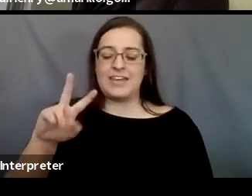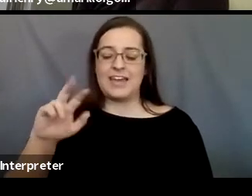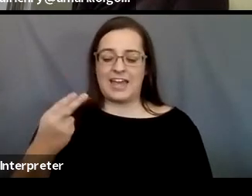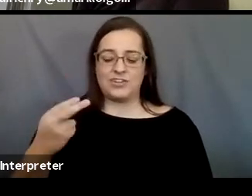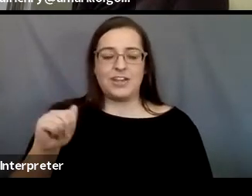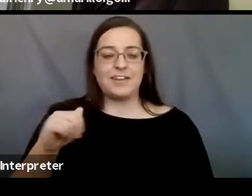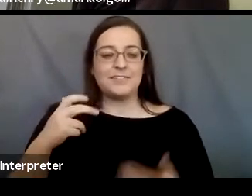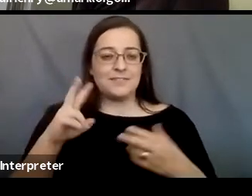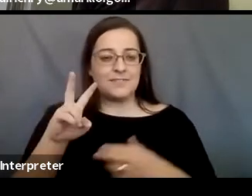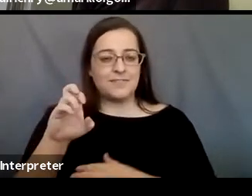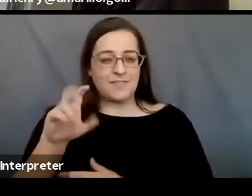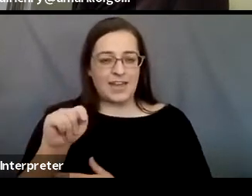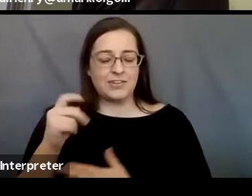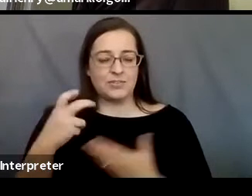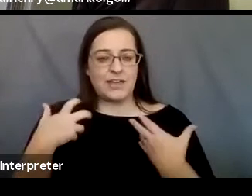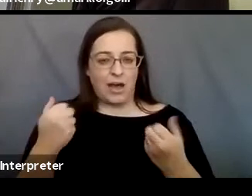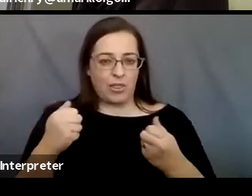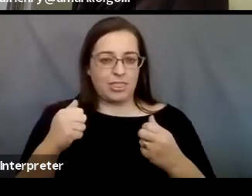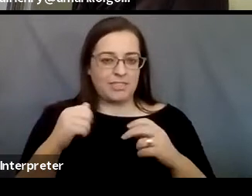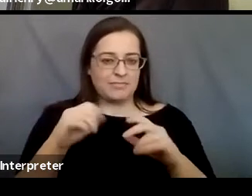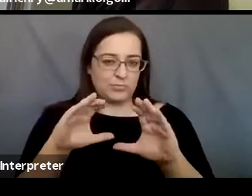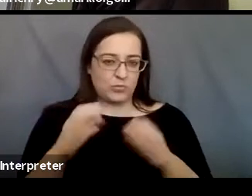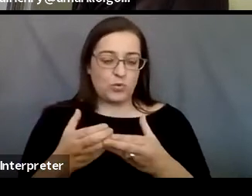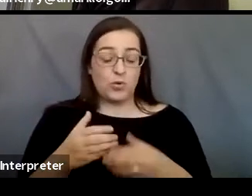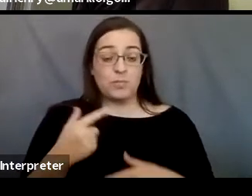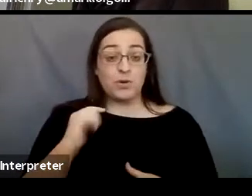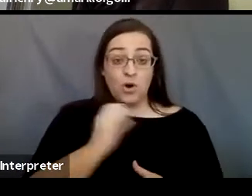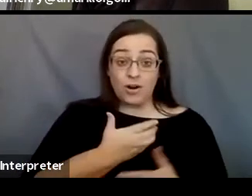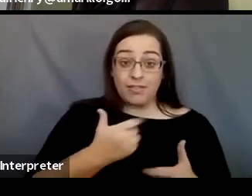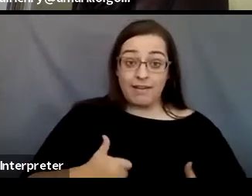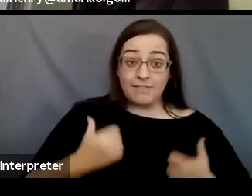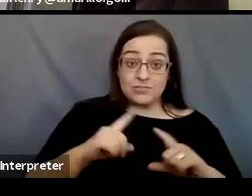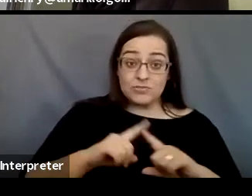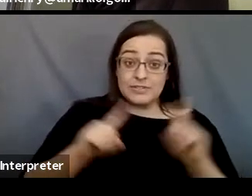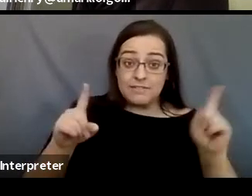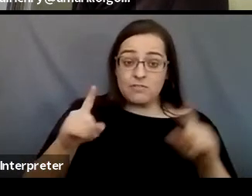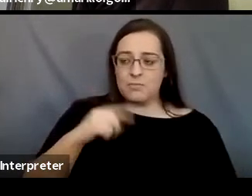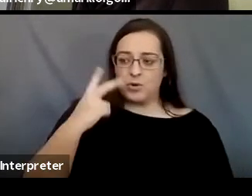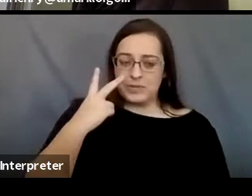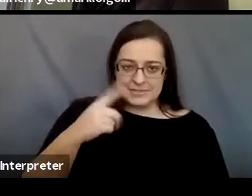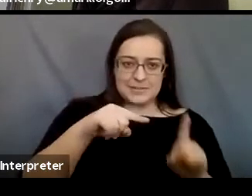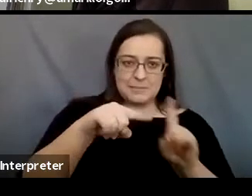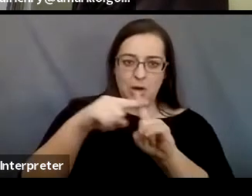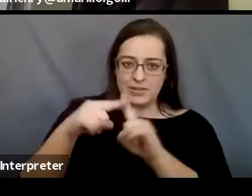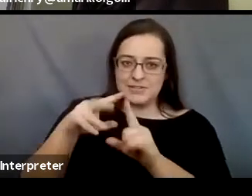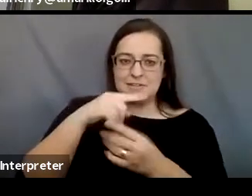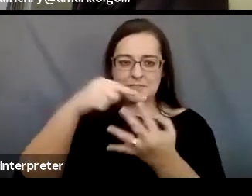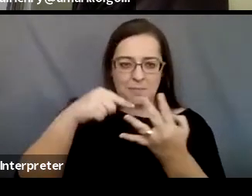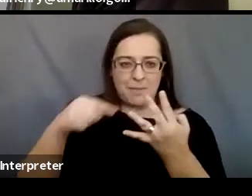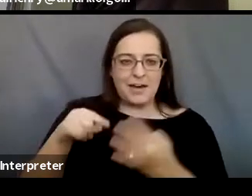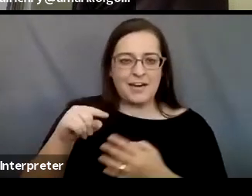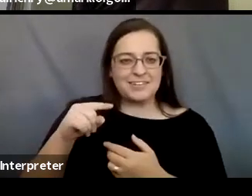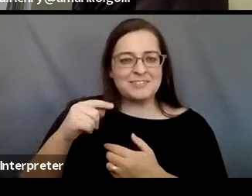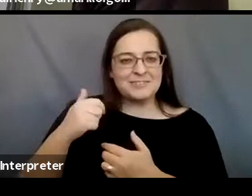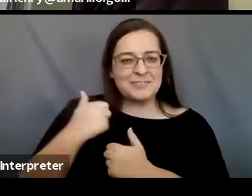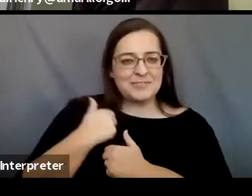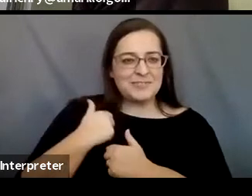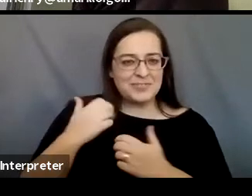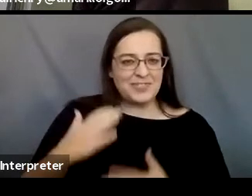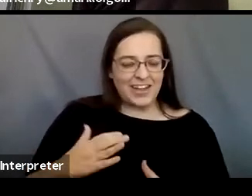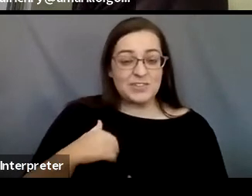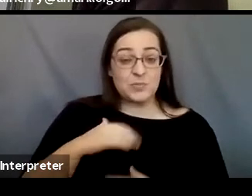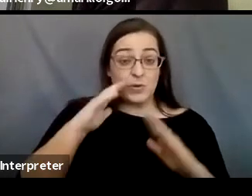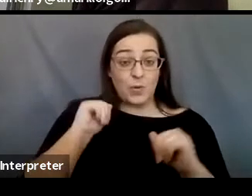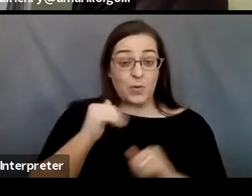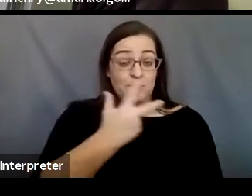says, while our lives are different, we still see optimism among our colleagues and fellow veterans. We are hopeful that the vaccine may